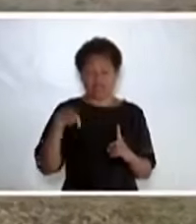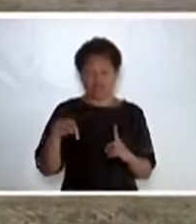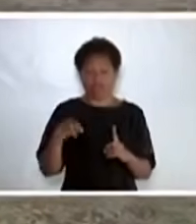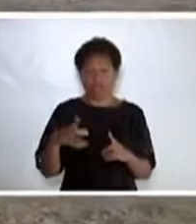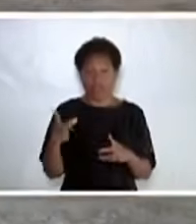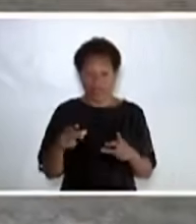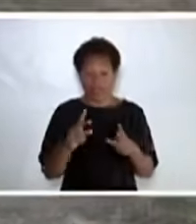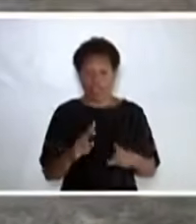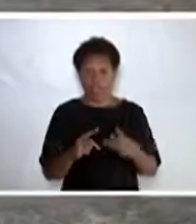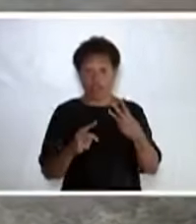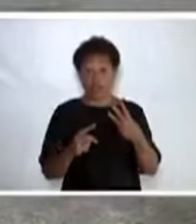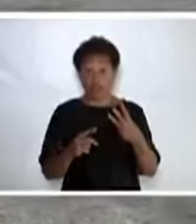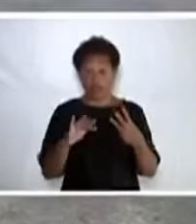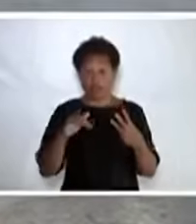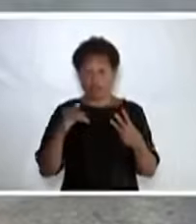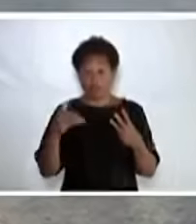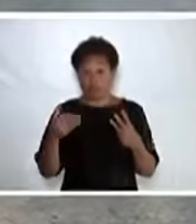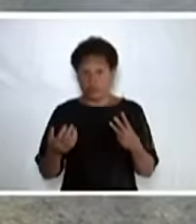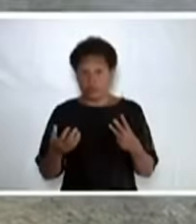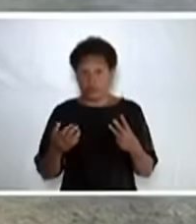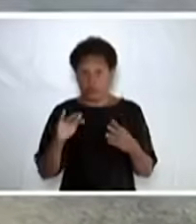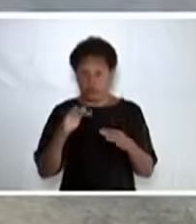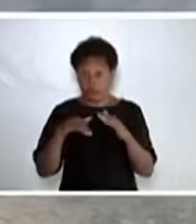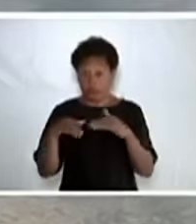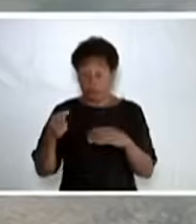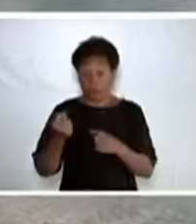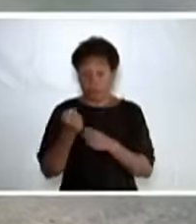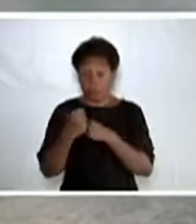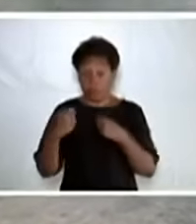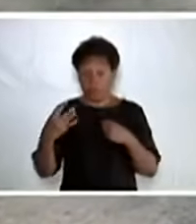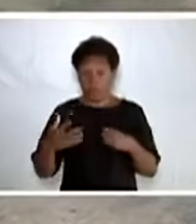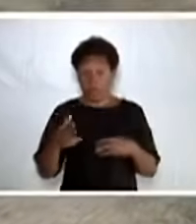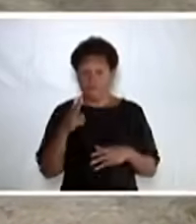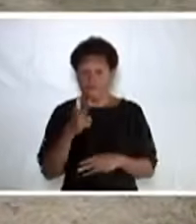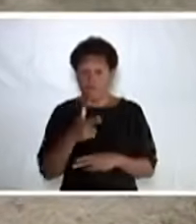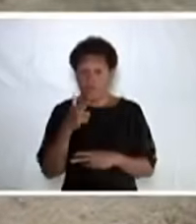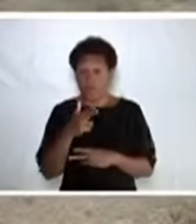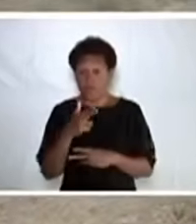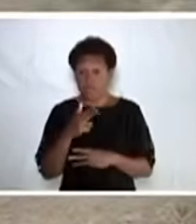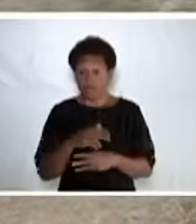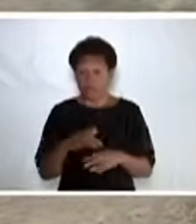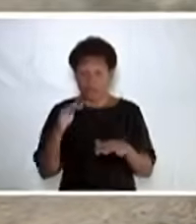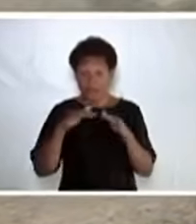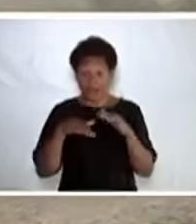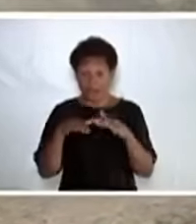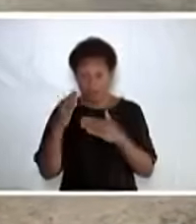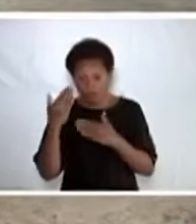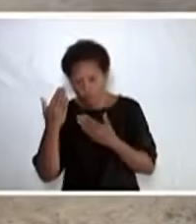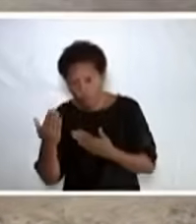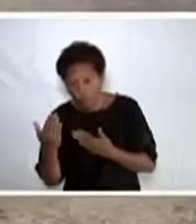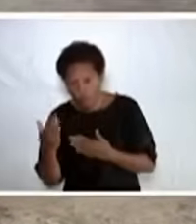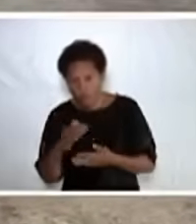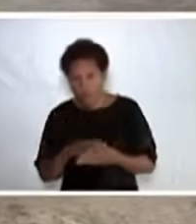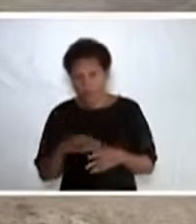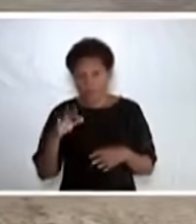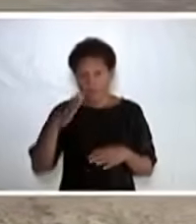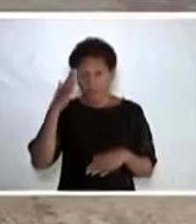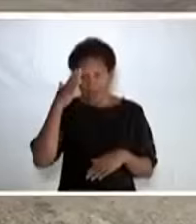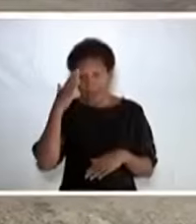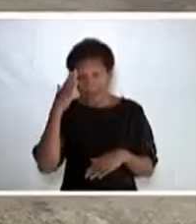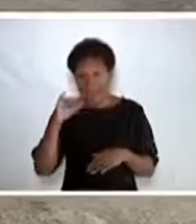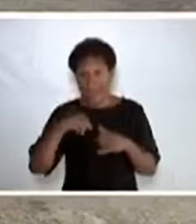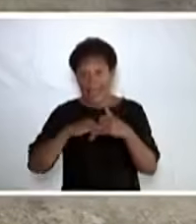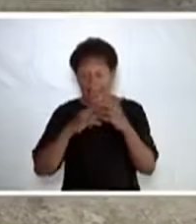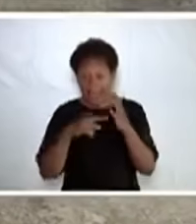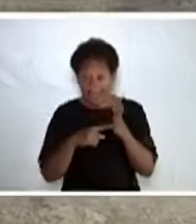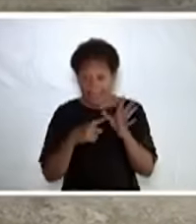firing of artillery, of cannons. In our case, it's the artillery guns in honor of the head of state. At